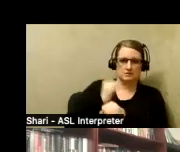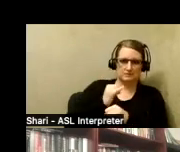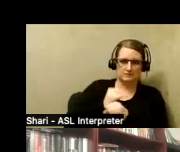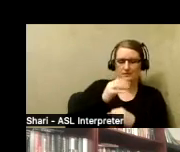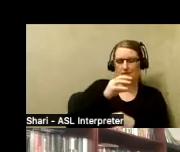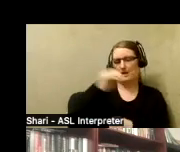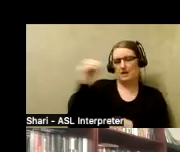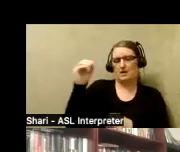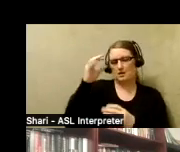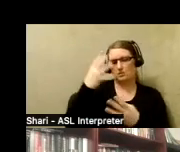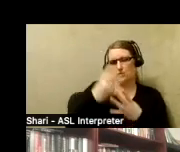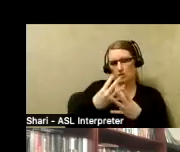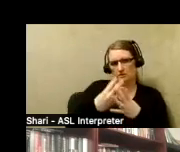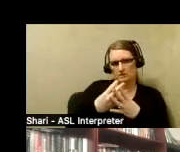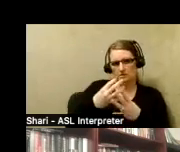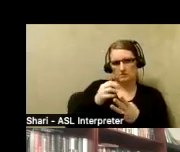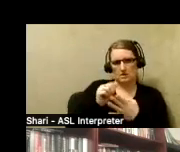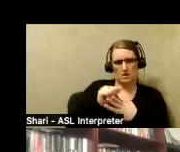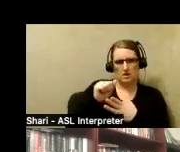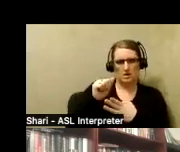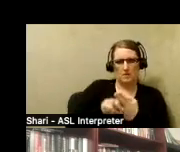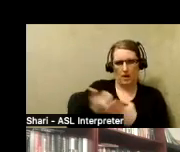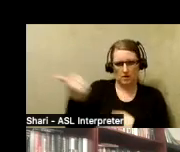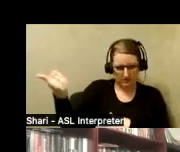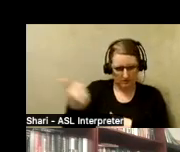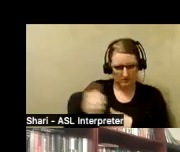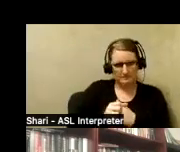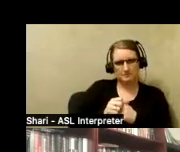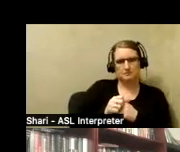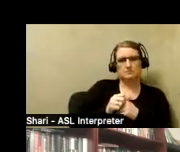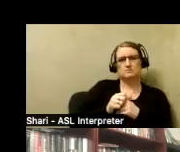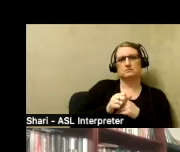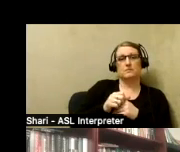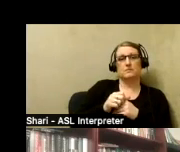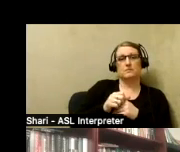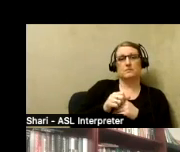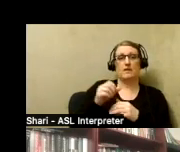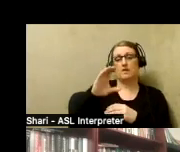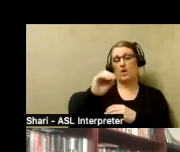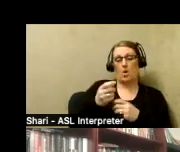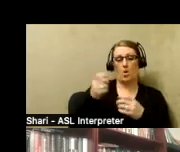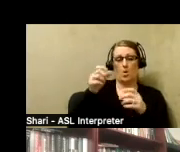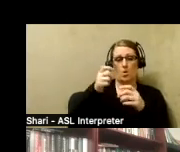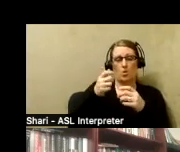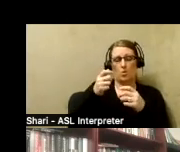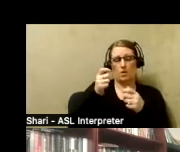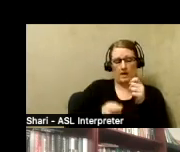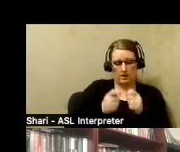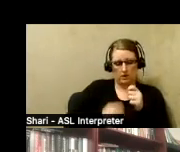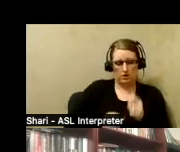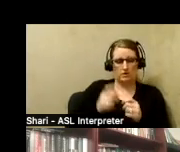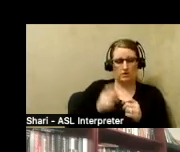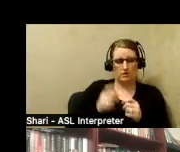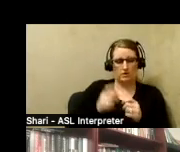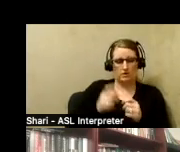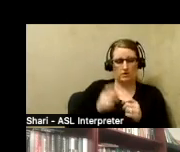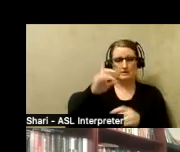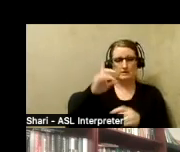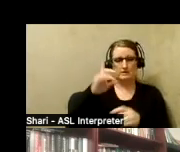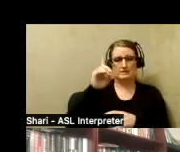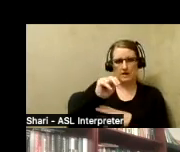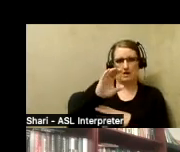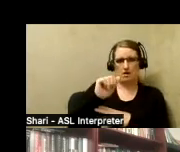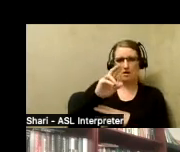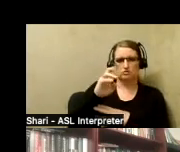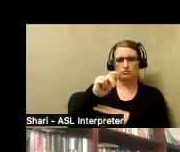Abolition from the University of Minnesota Press in 2020, and the co-editor of Disability Incarcerated, Imprisonment and